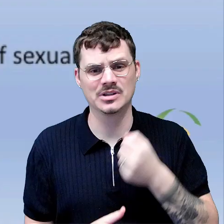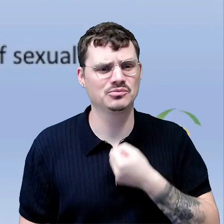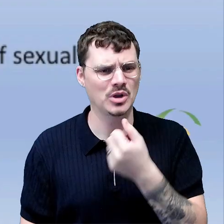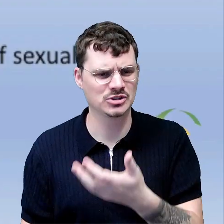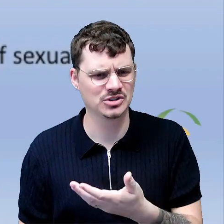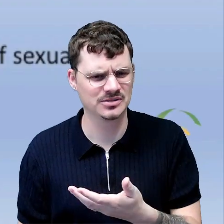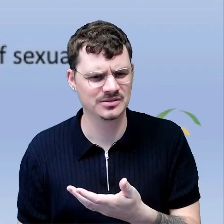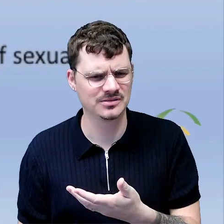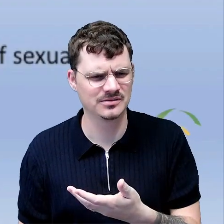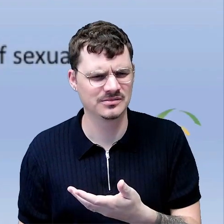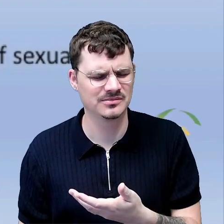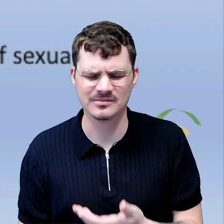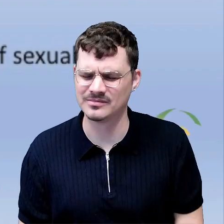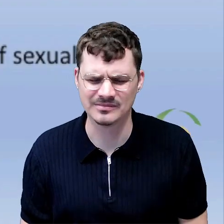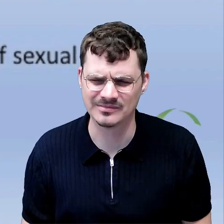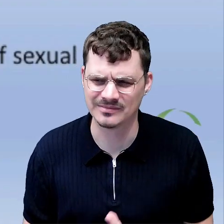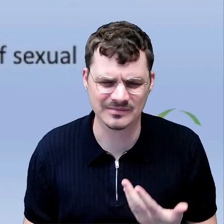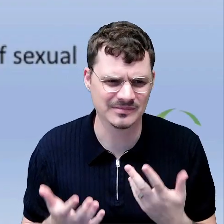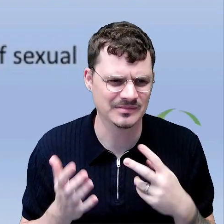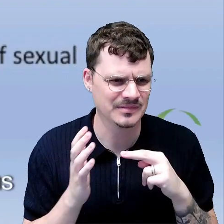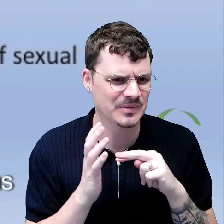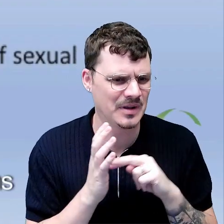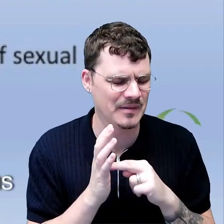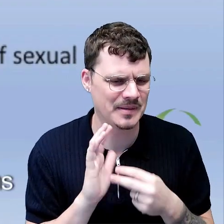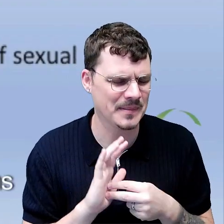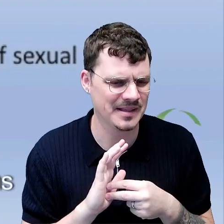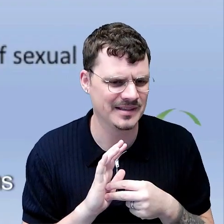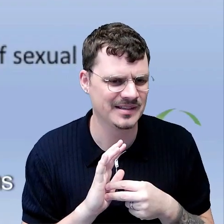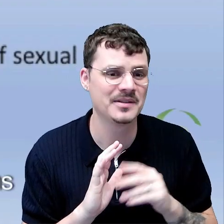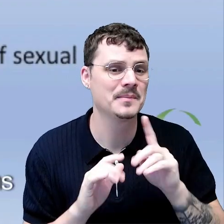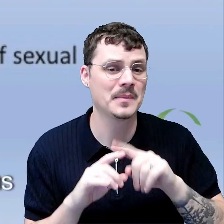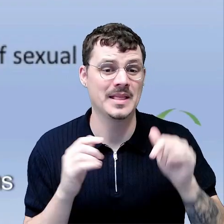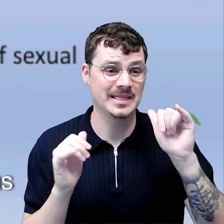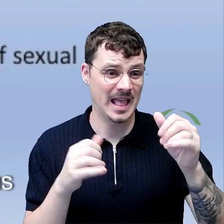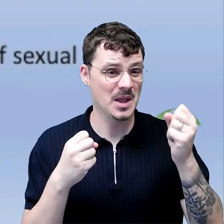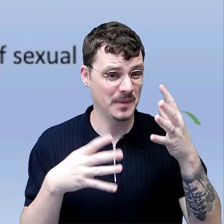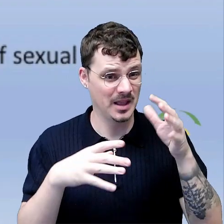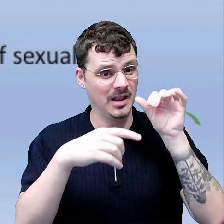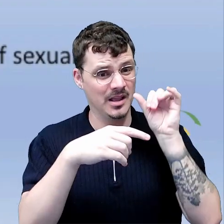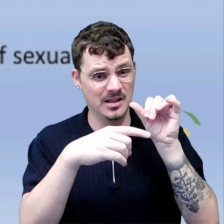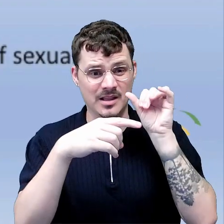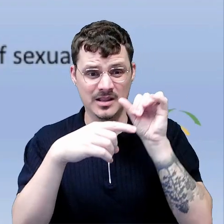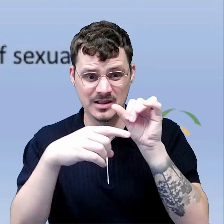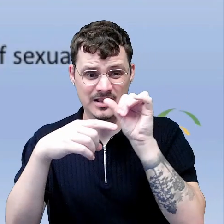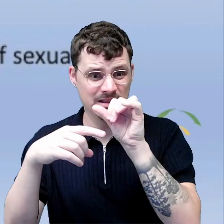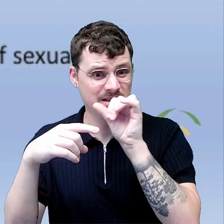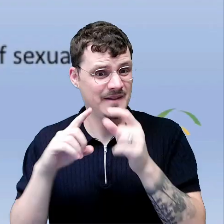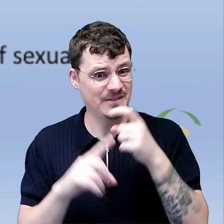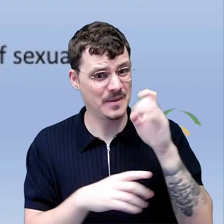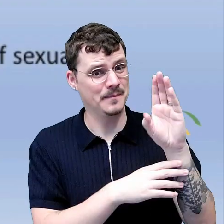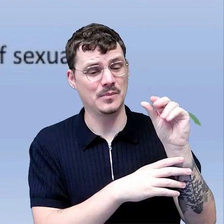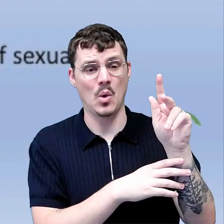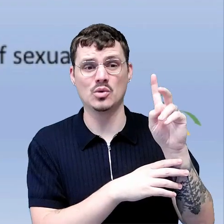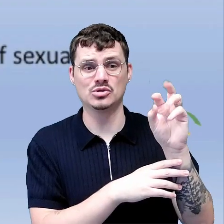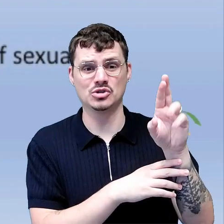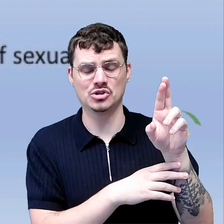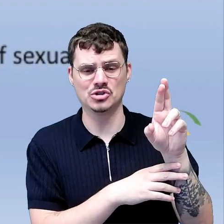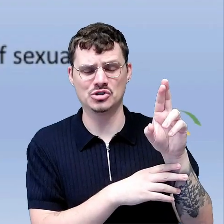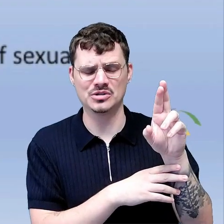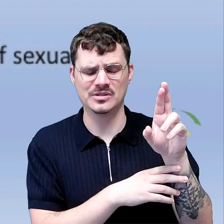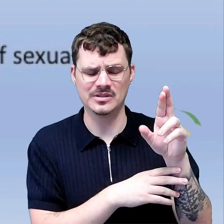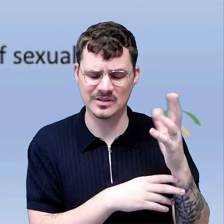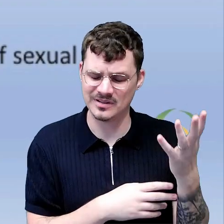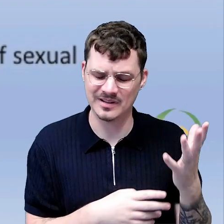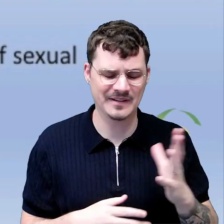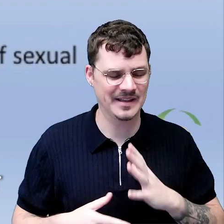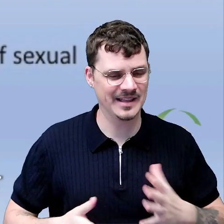Pretty much no idea what all that meant, but we figured with that many euphemisms coming from Boulder, it had to be truly scandalous, so